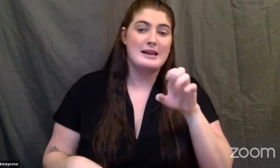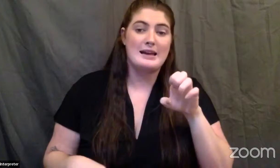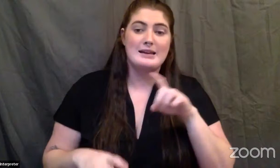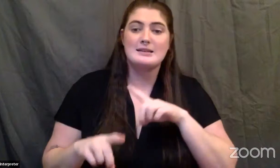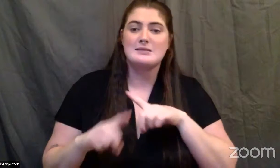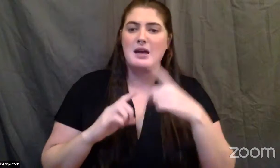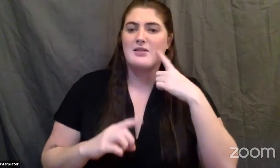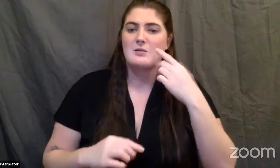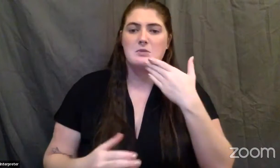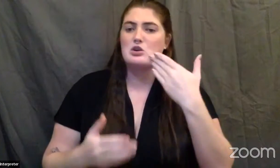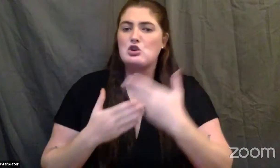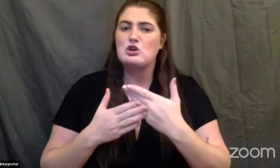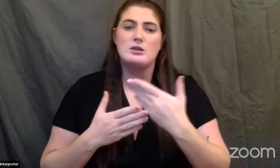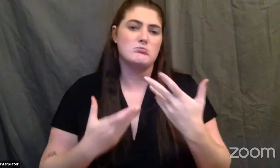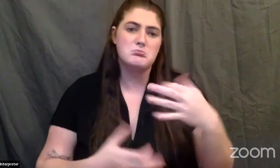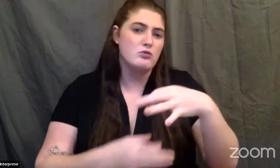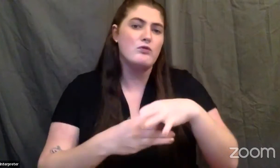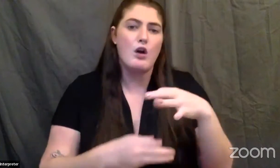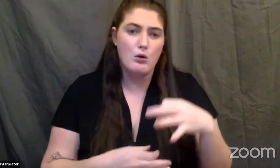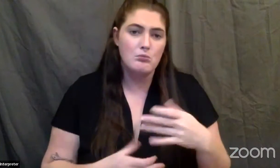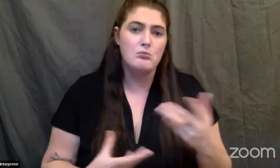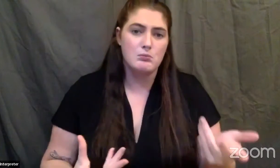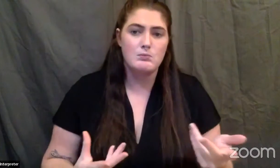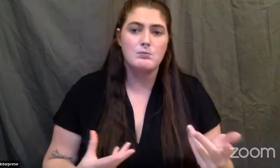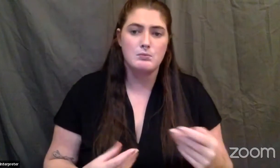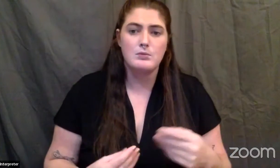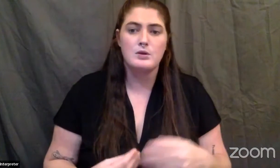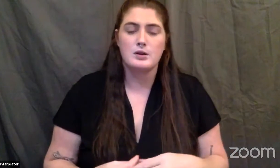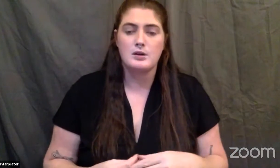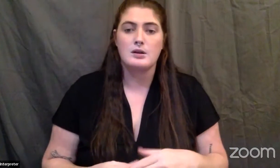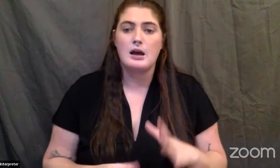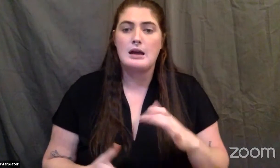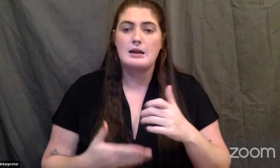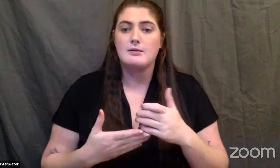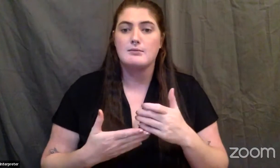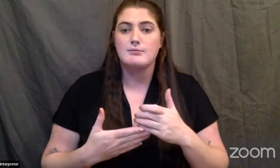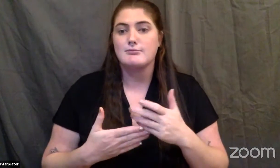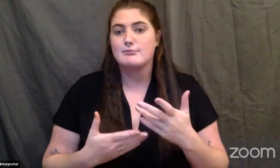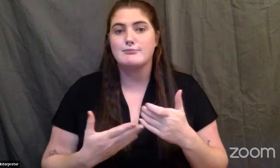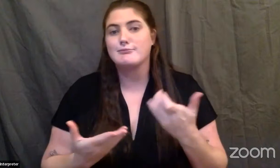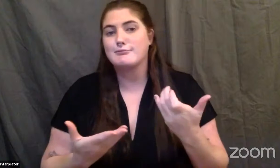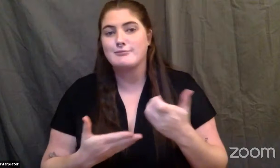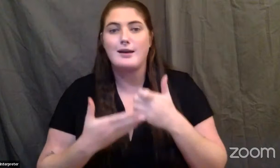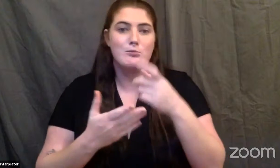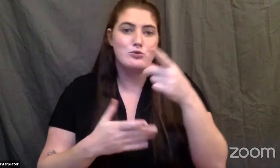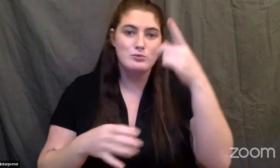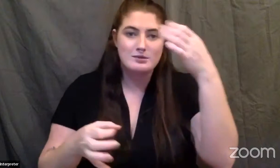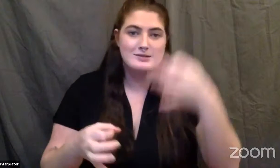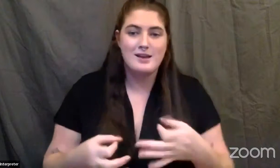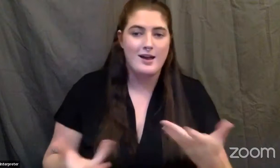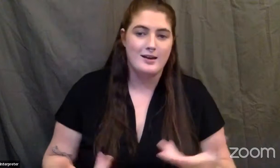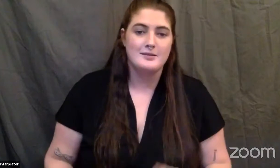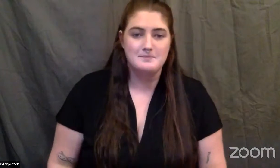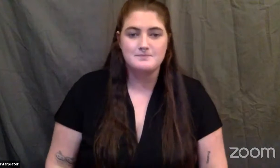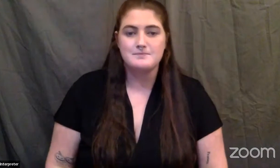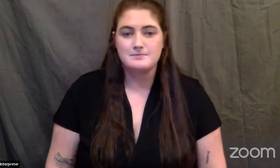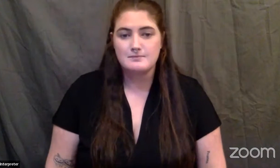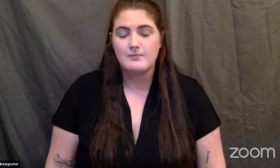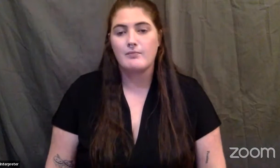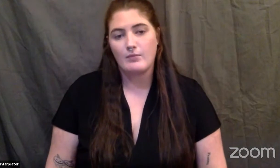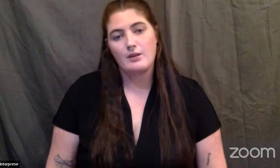would be just good to, you know, and I'll leave it up to you to decide. You know, I think that the case record is there.